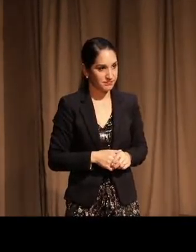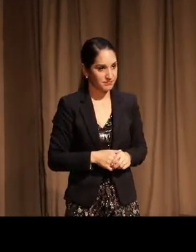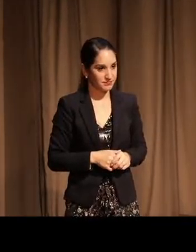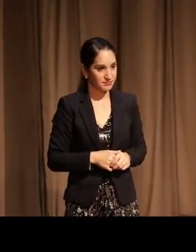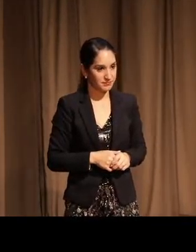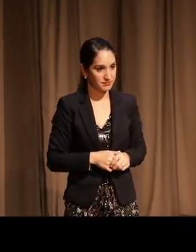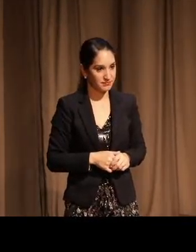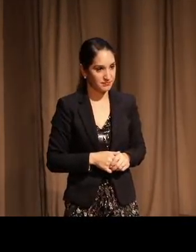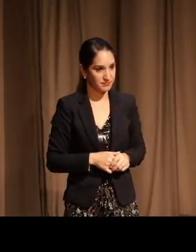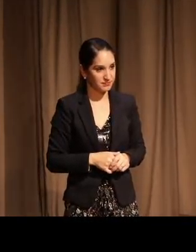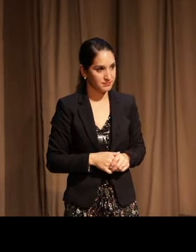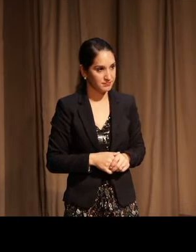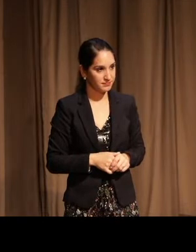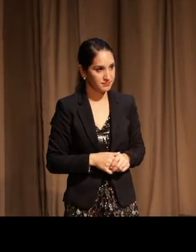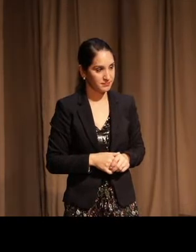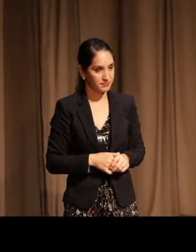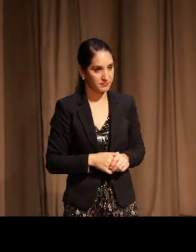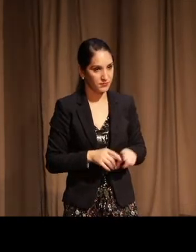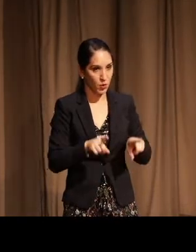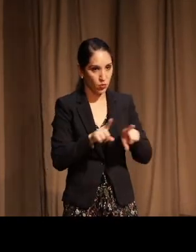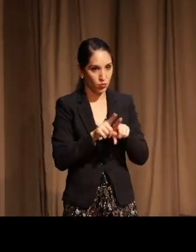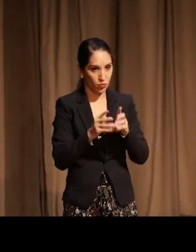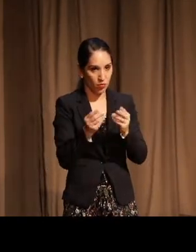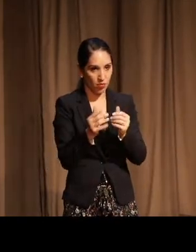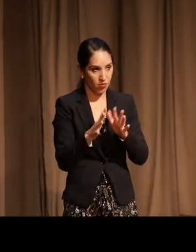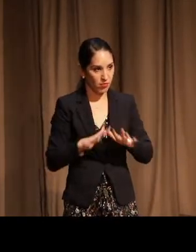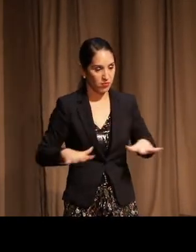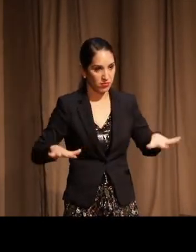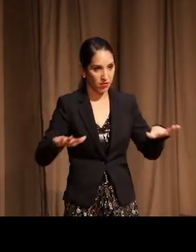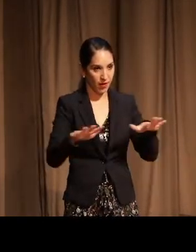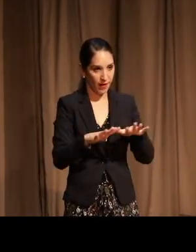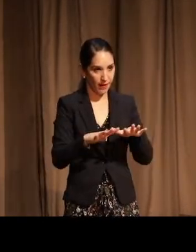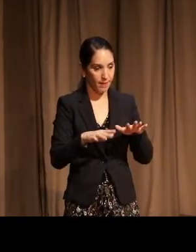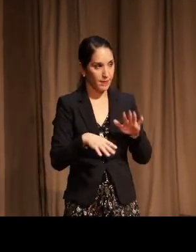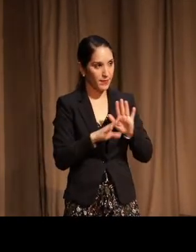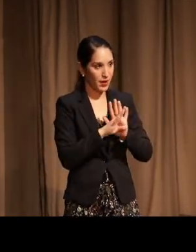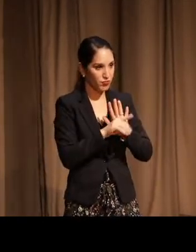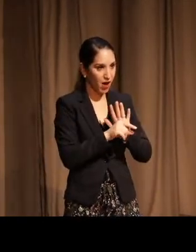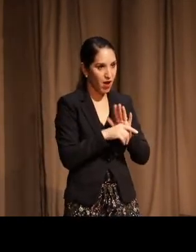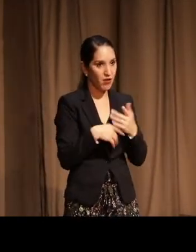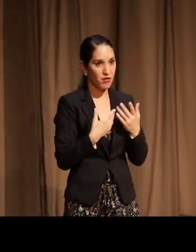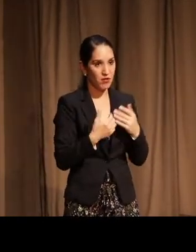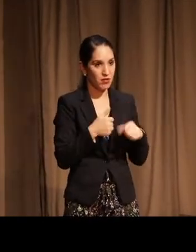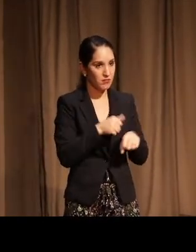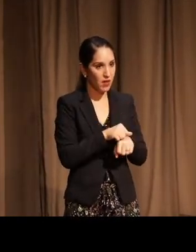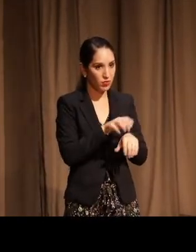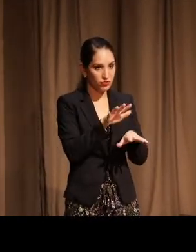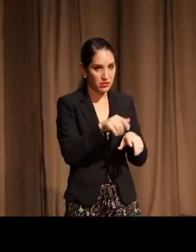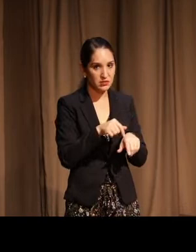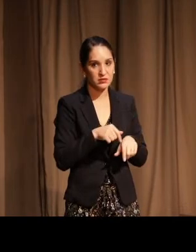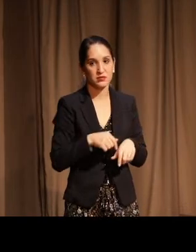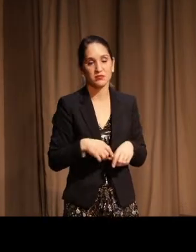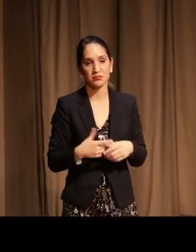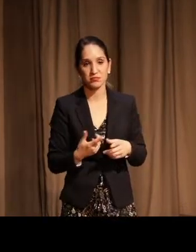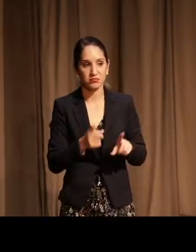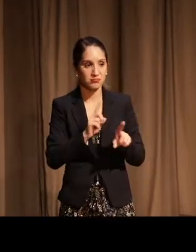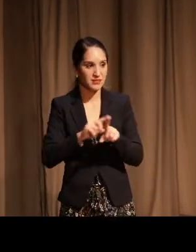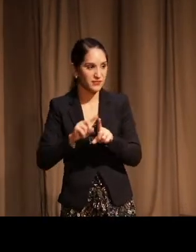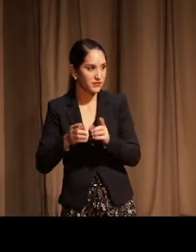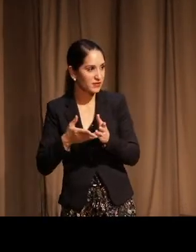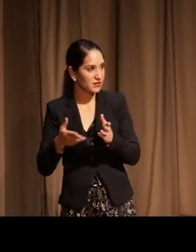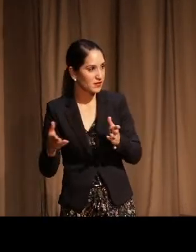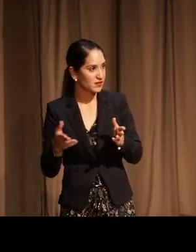Who are behind of the landscape, you know, who maintains. Yeah, who maintains, who fights for